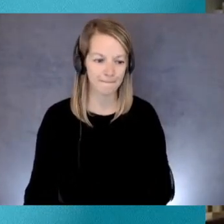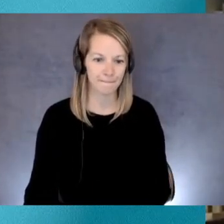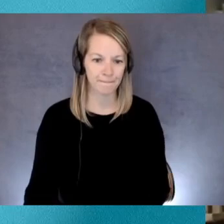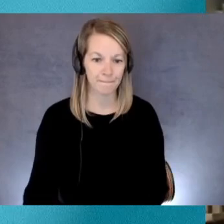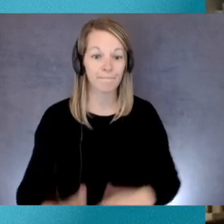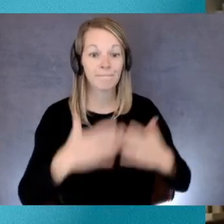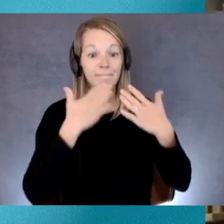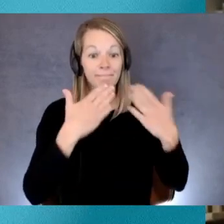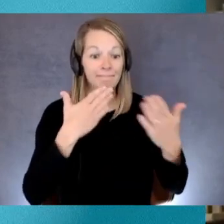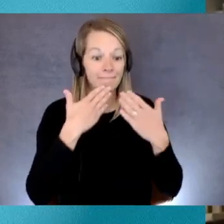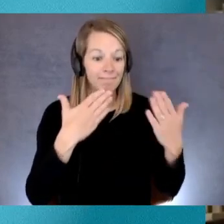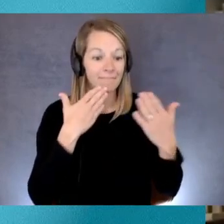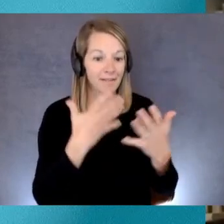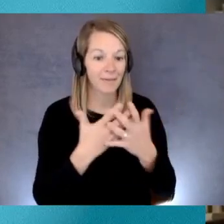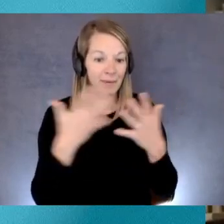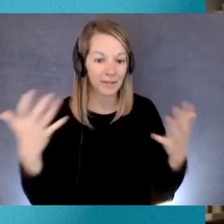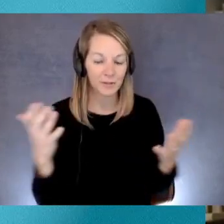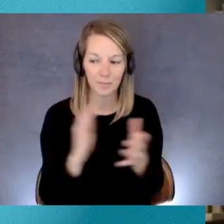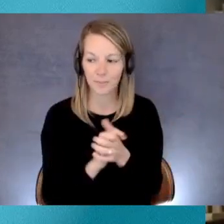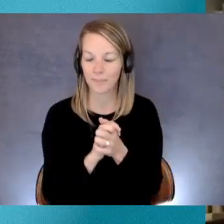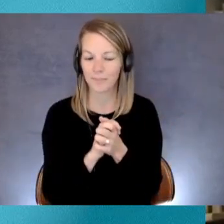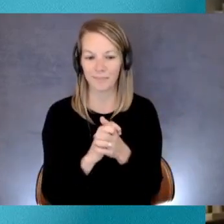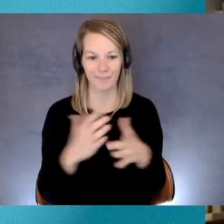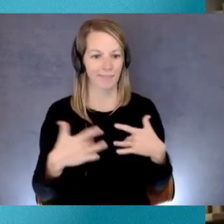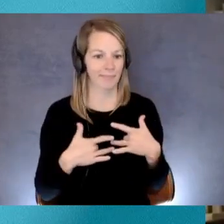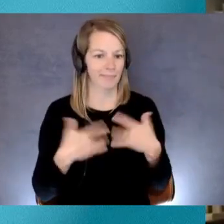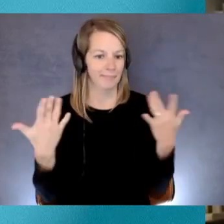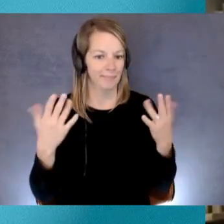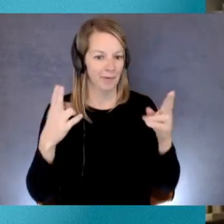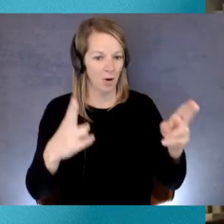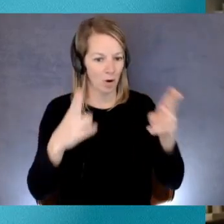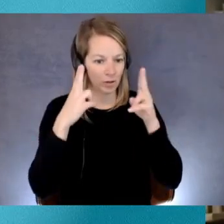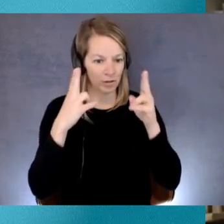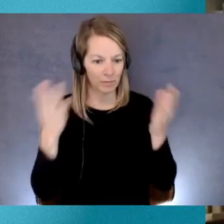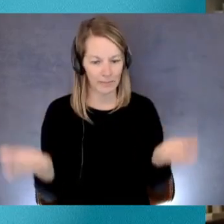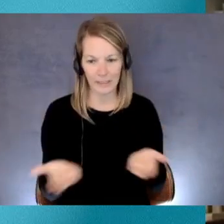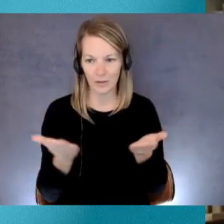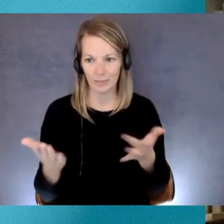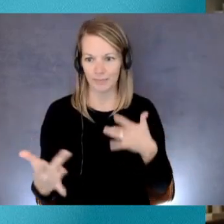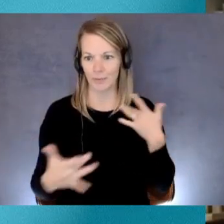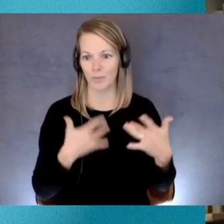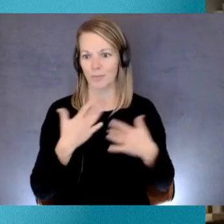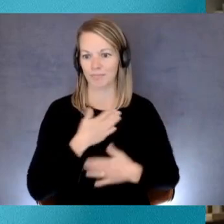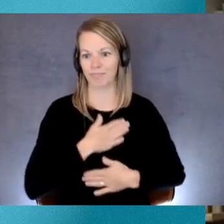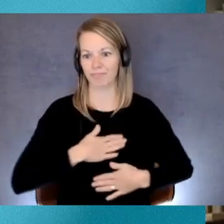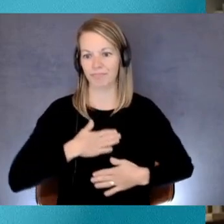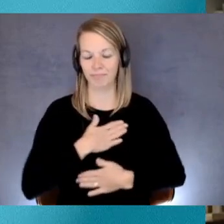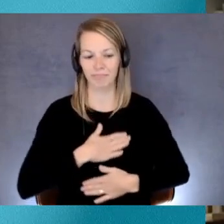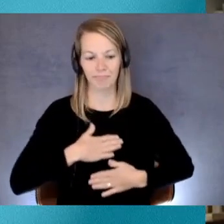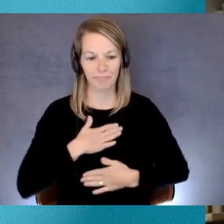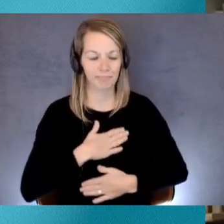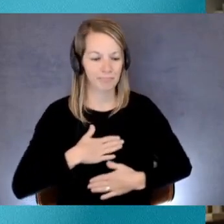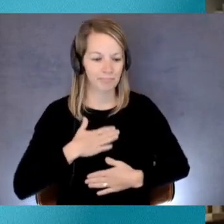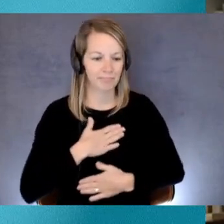Thank you very much. It's such a thrill and an honor to be here, and I've so enjoyed this